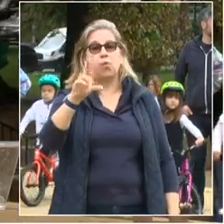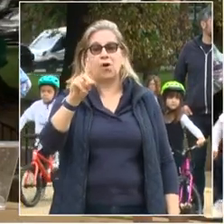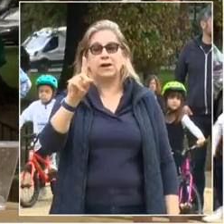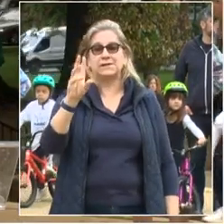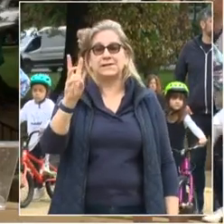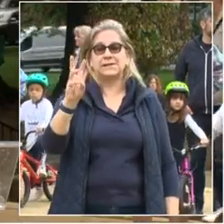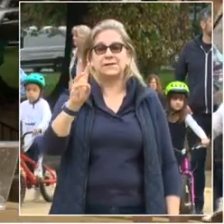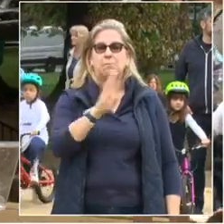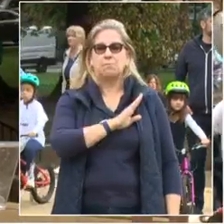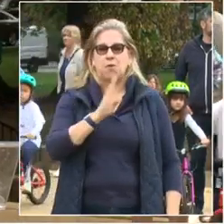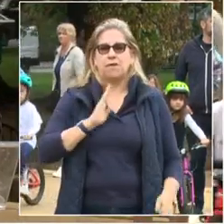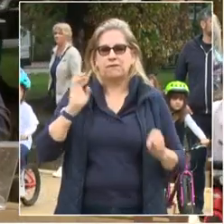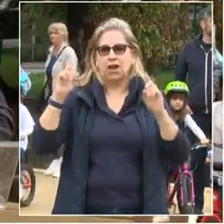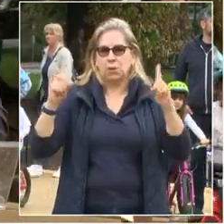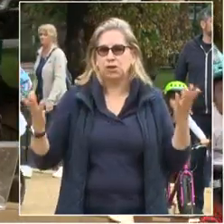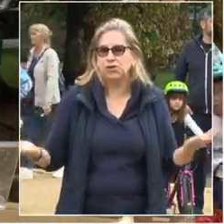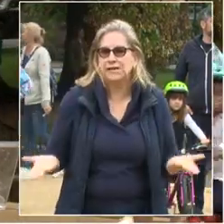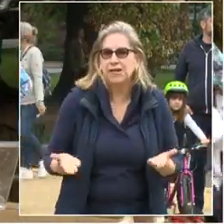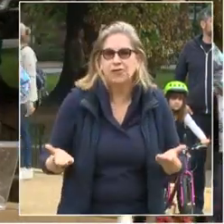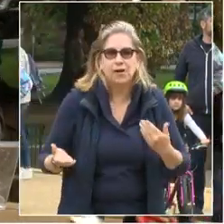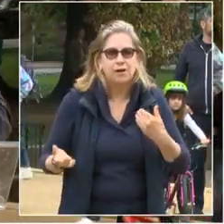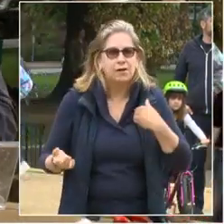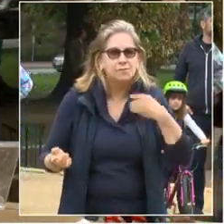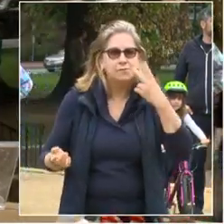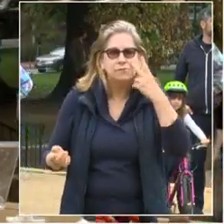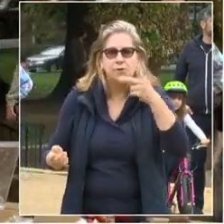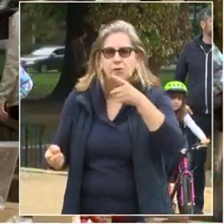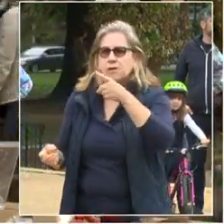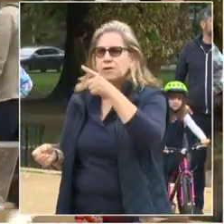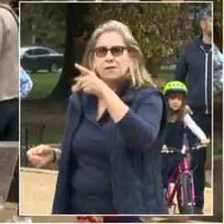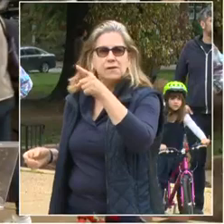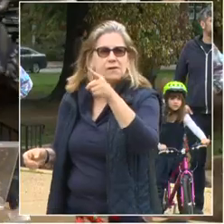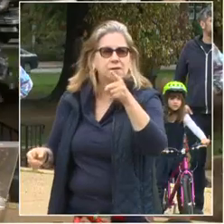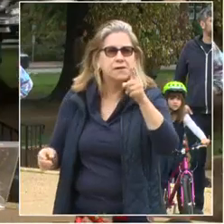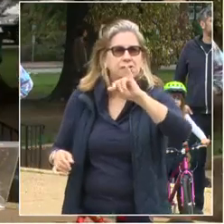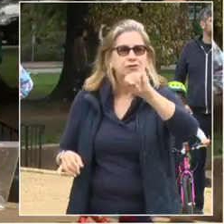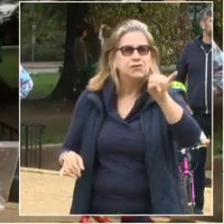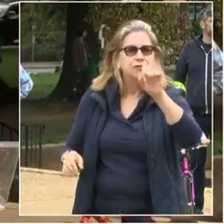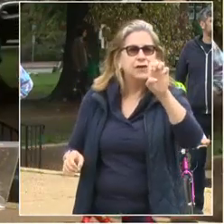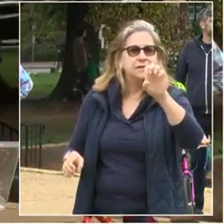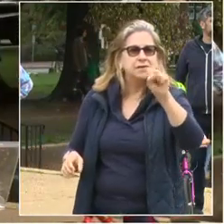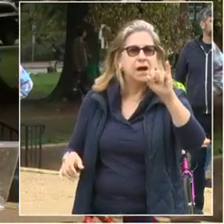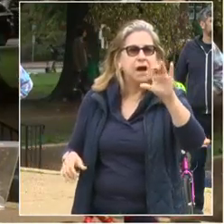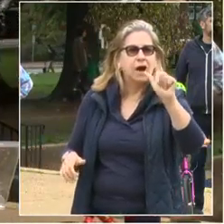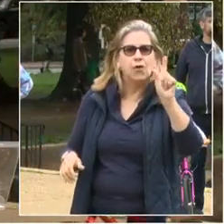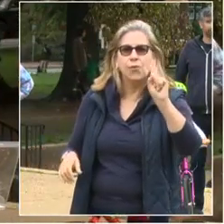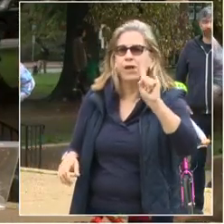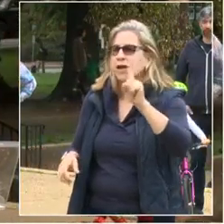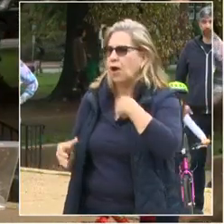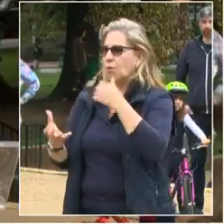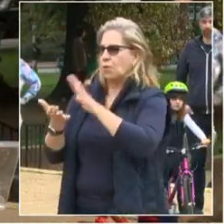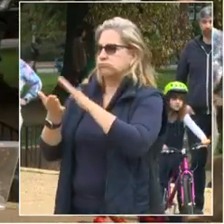Jessica Sutter is here somewhere. I saw her earlier. Jessica, where are you? Let's give Jessica a big round of applause.